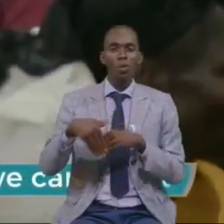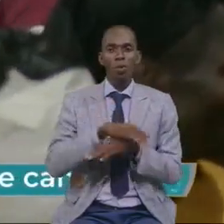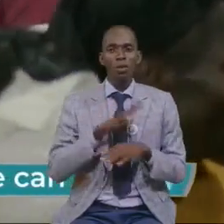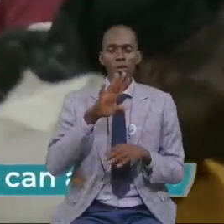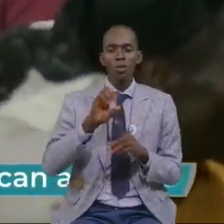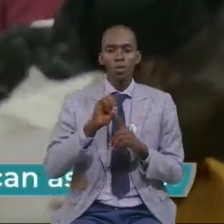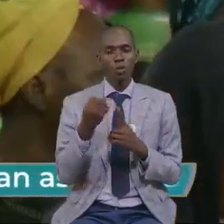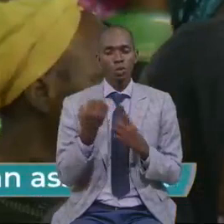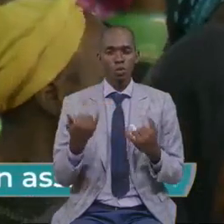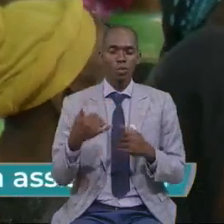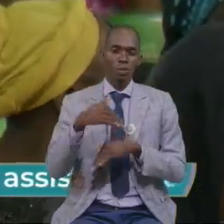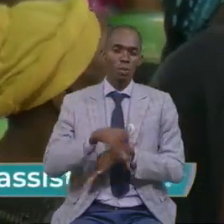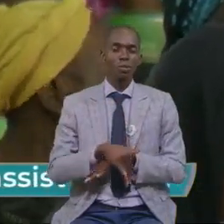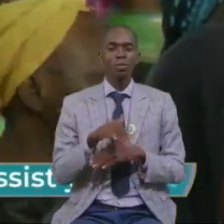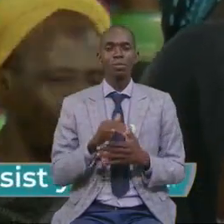tonight.